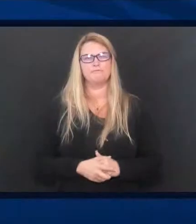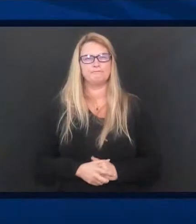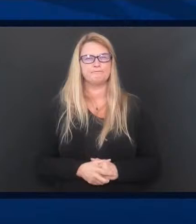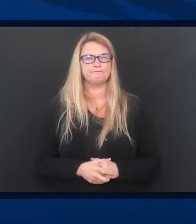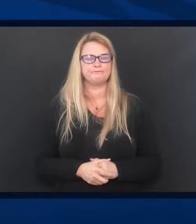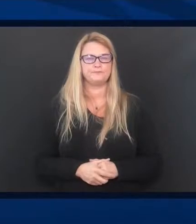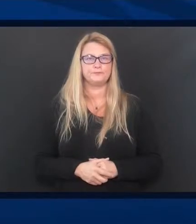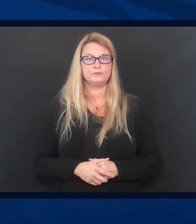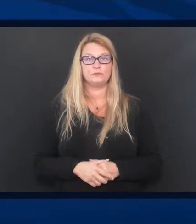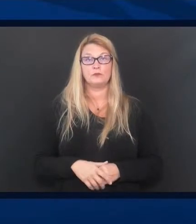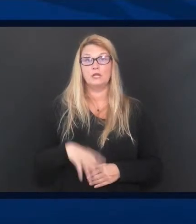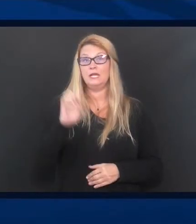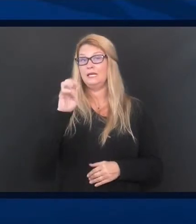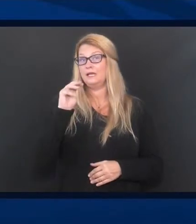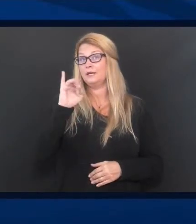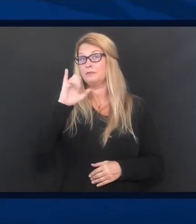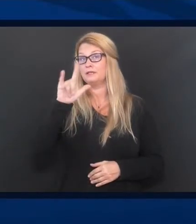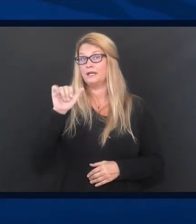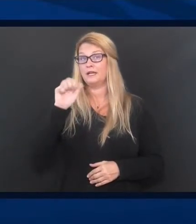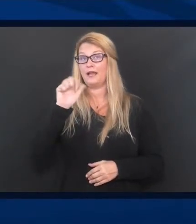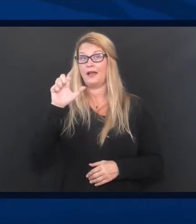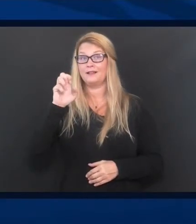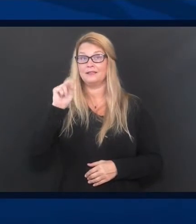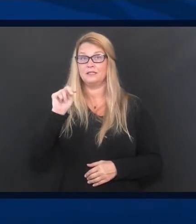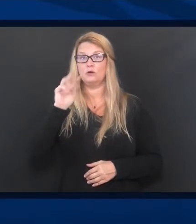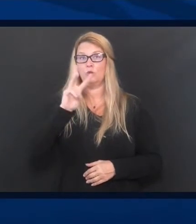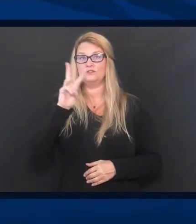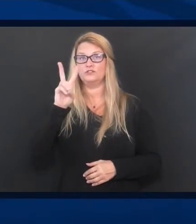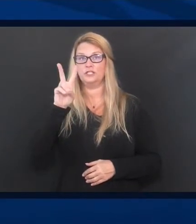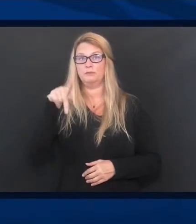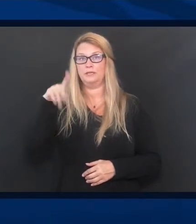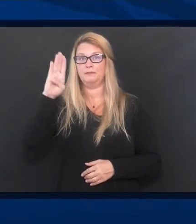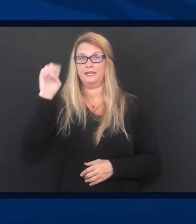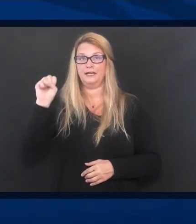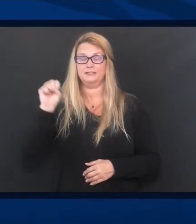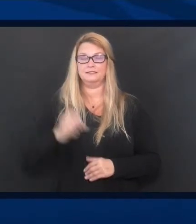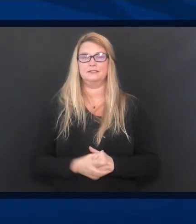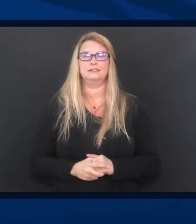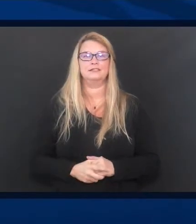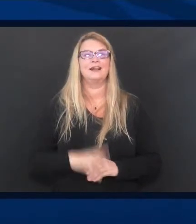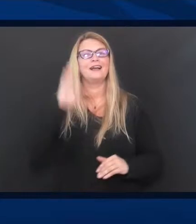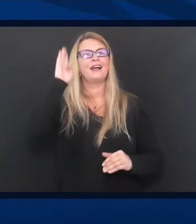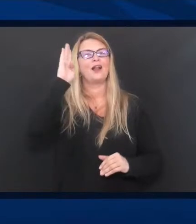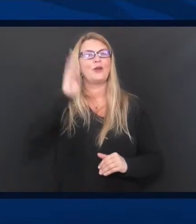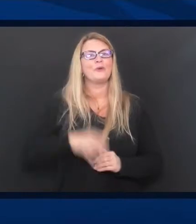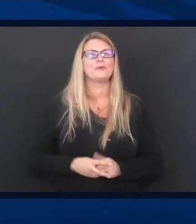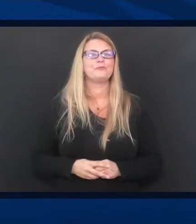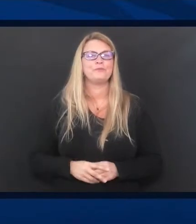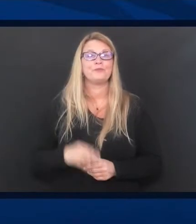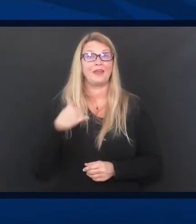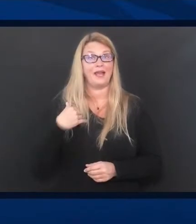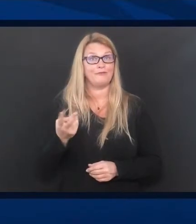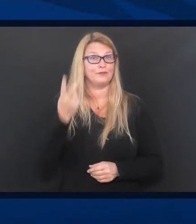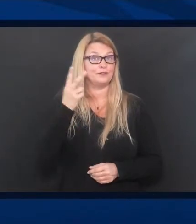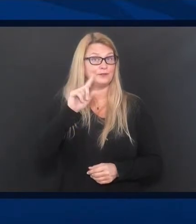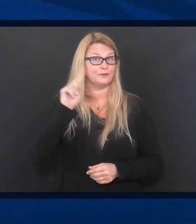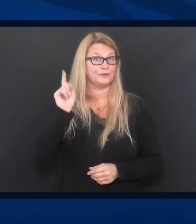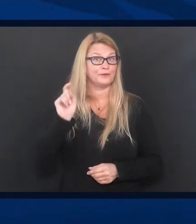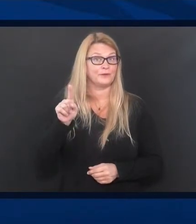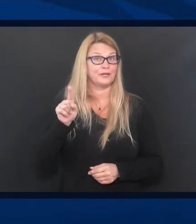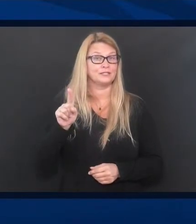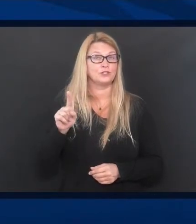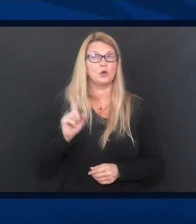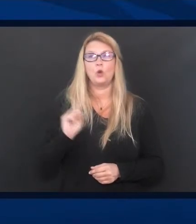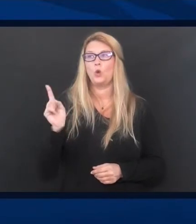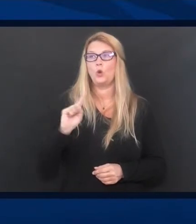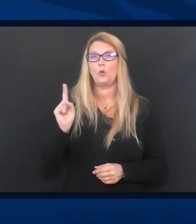All right, thanks, Haley. Next to Emily Allen with West Virginia Public Broadcasting. Hi there. I have two questions. Just first, where do